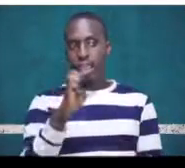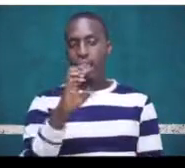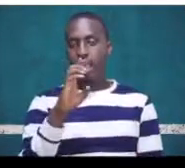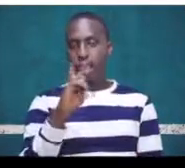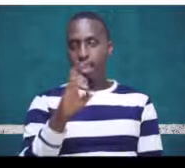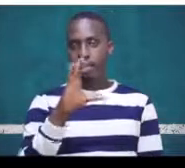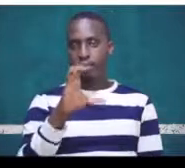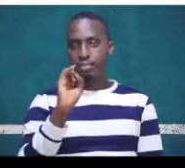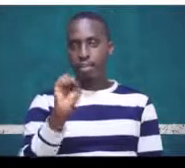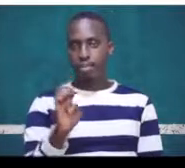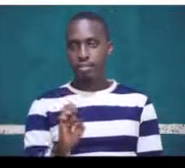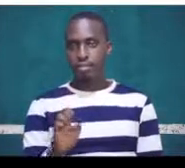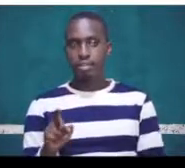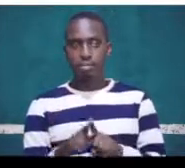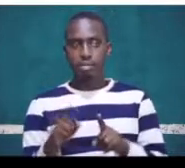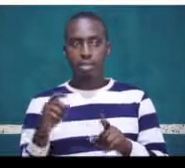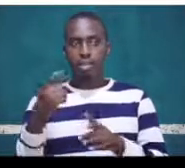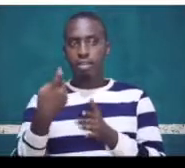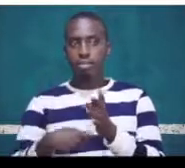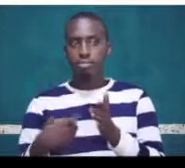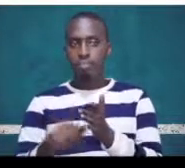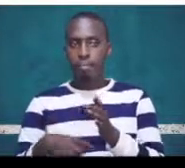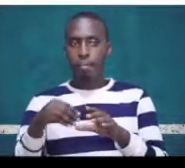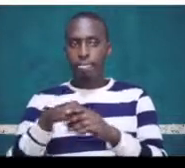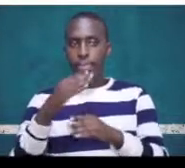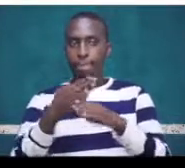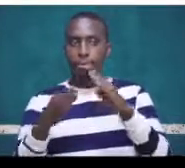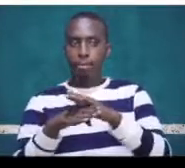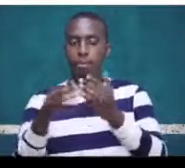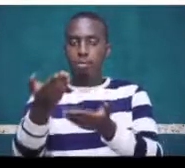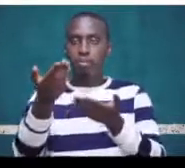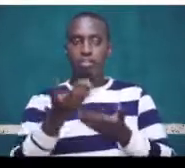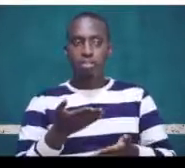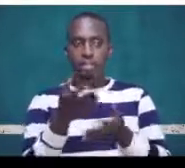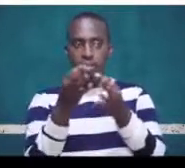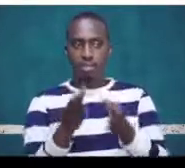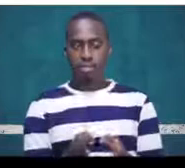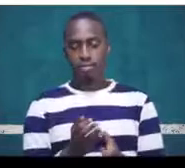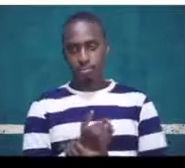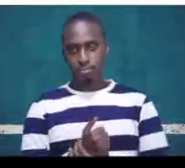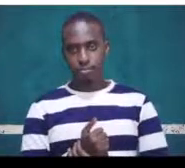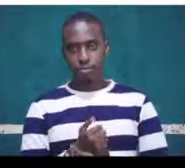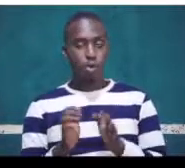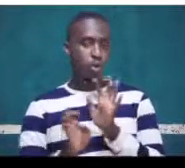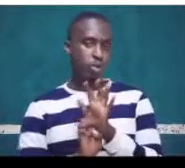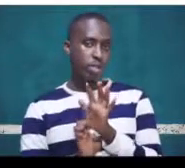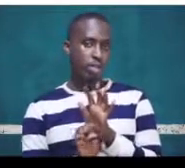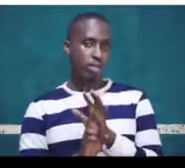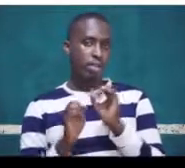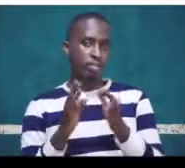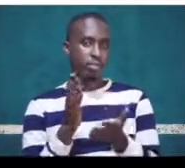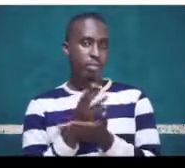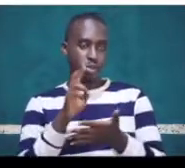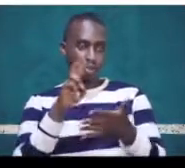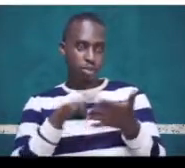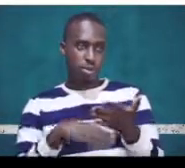tax is imposed on the manufacturer or importation of certain products. For example, when you read